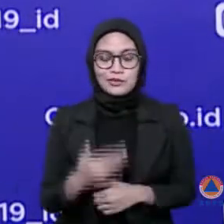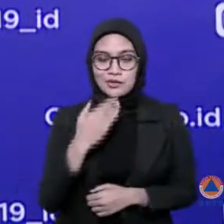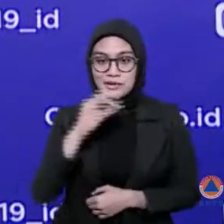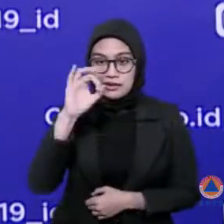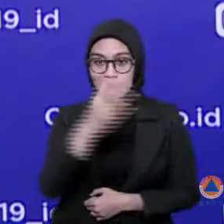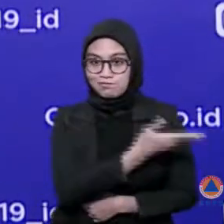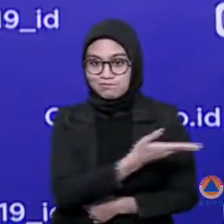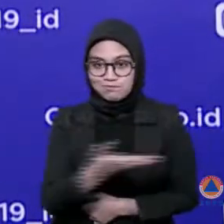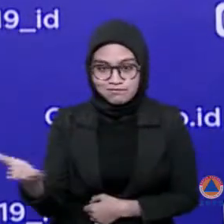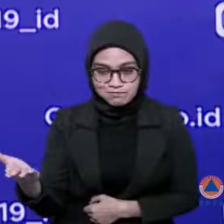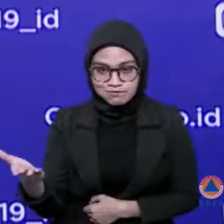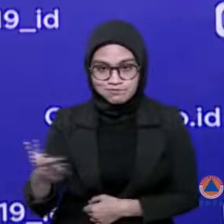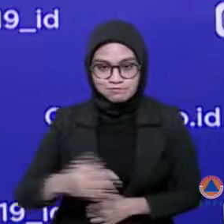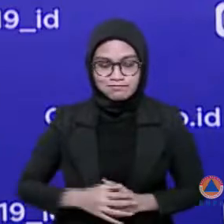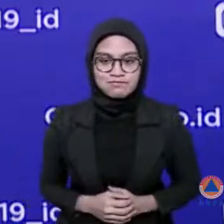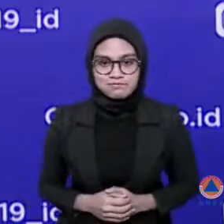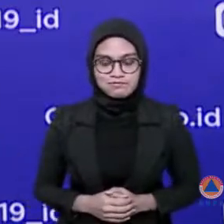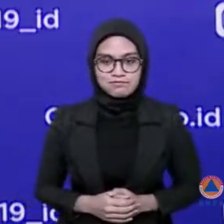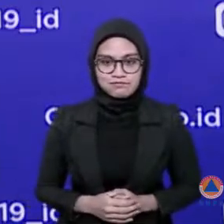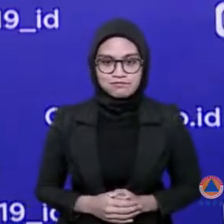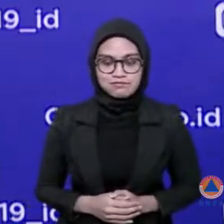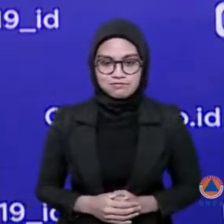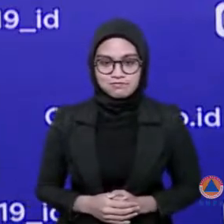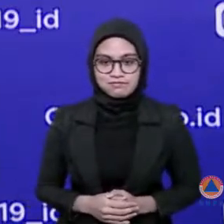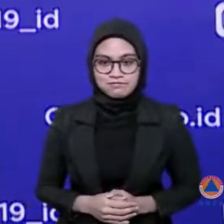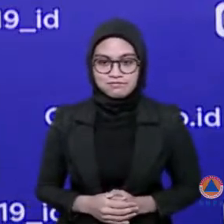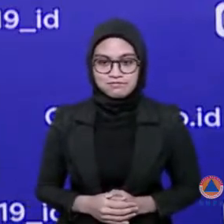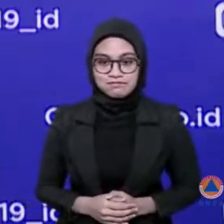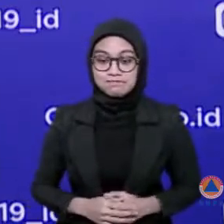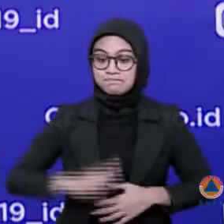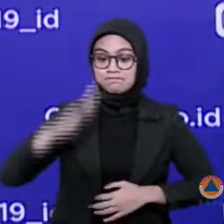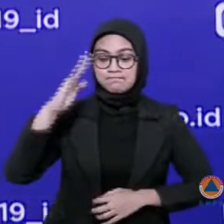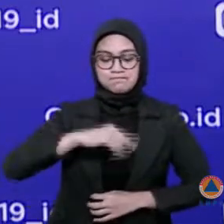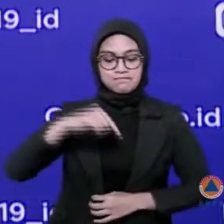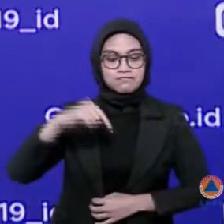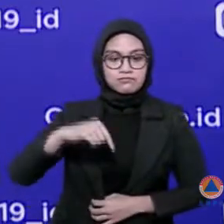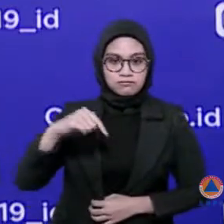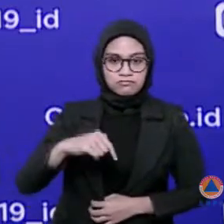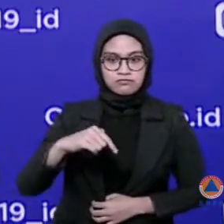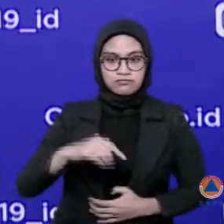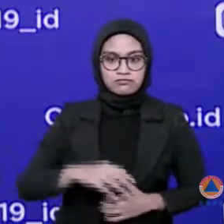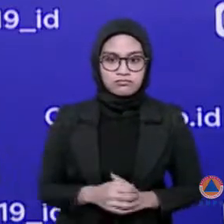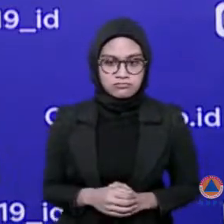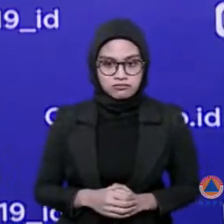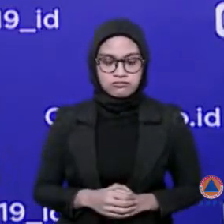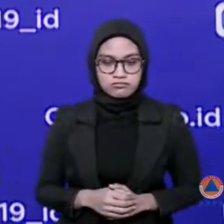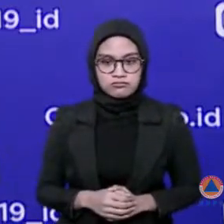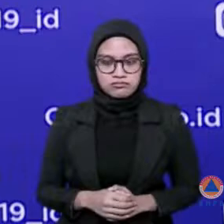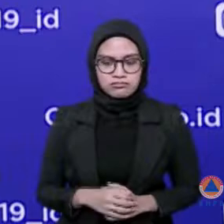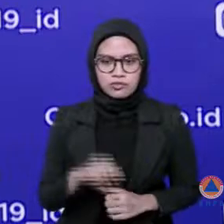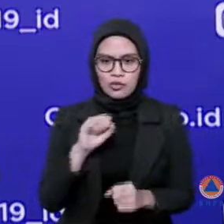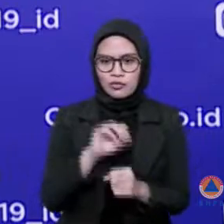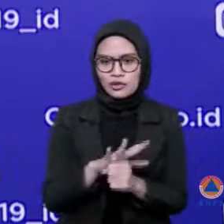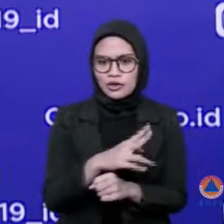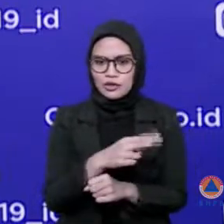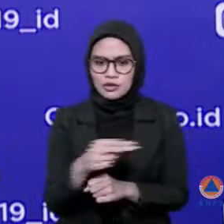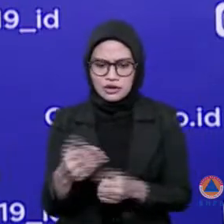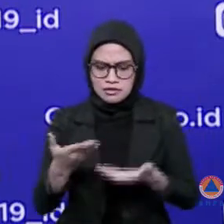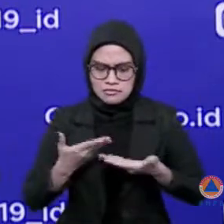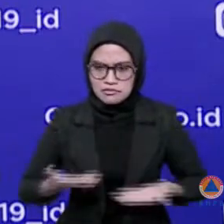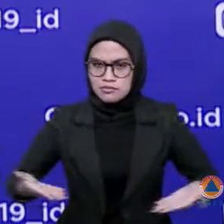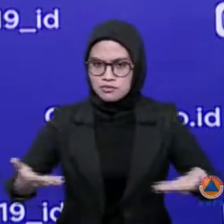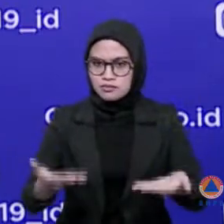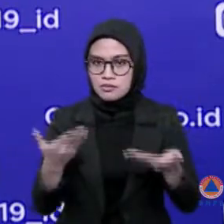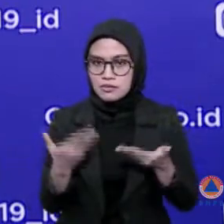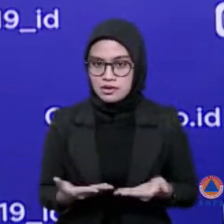afternoon for all of the international journalists. Today, I'd like to present the development of COVID-19 condition